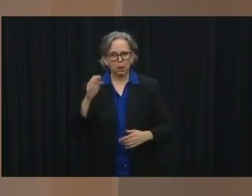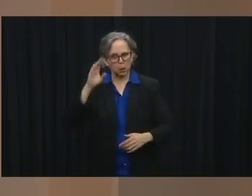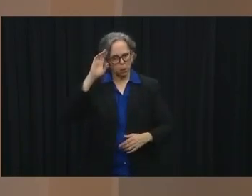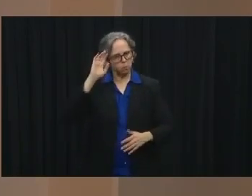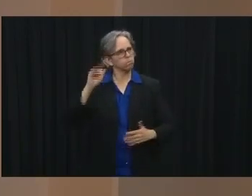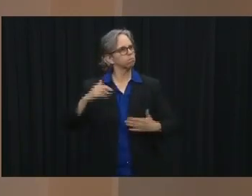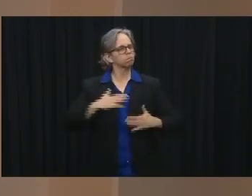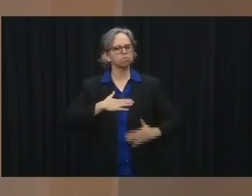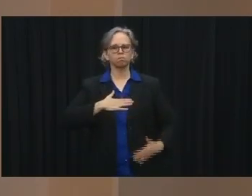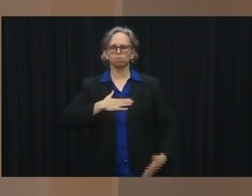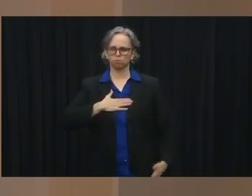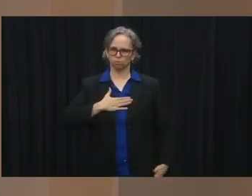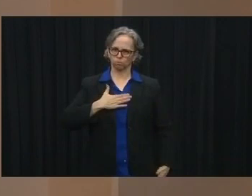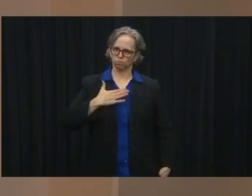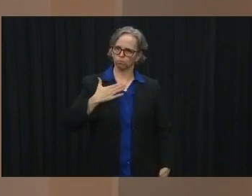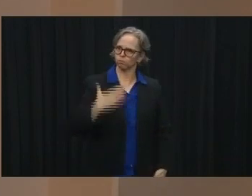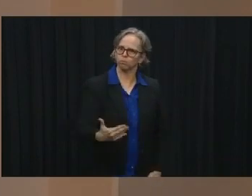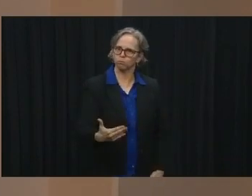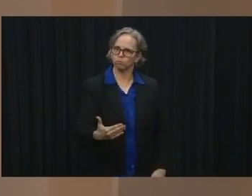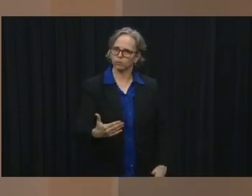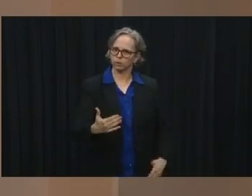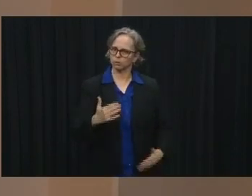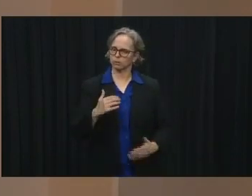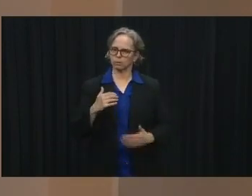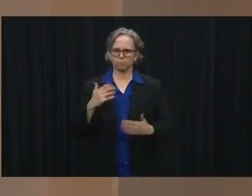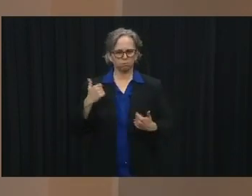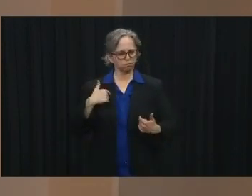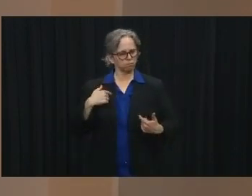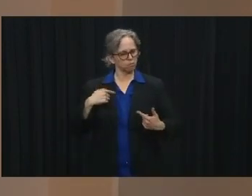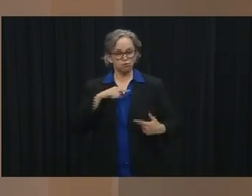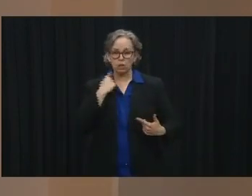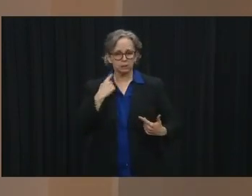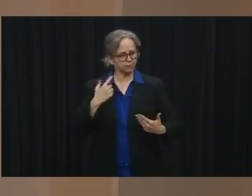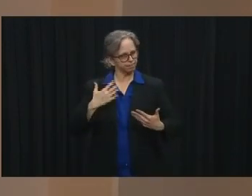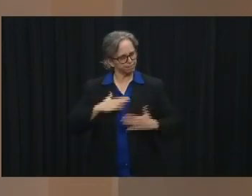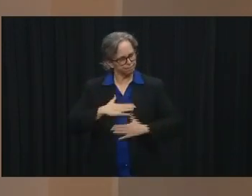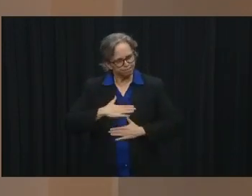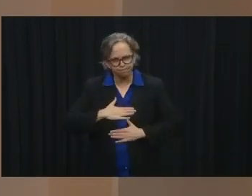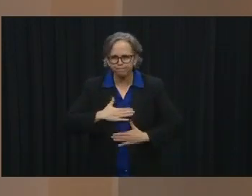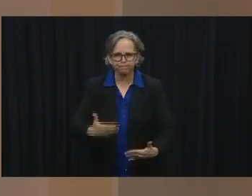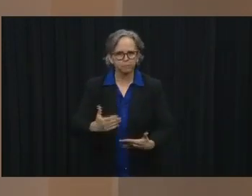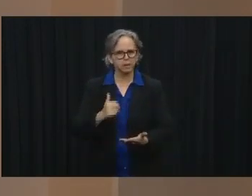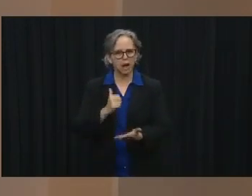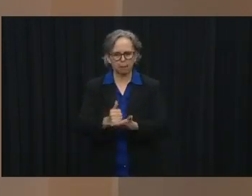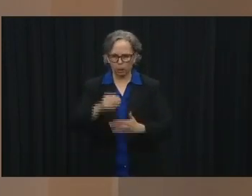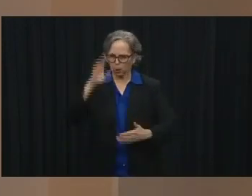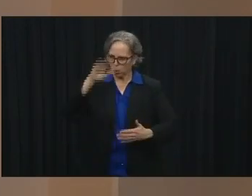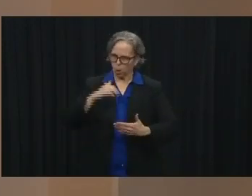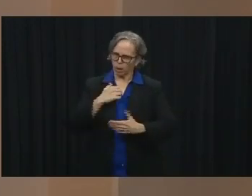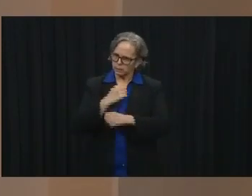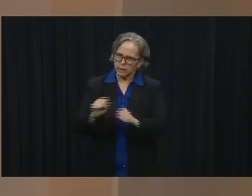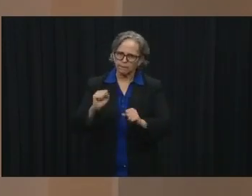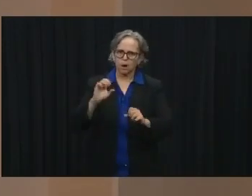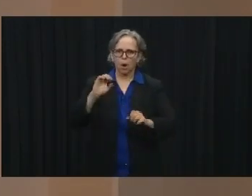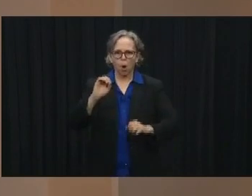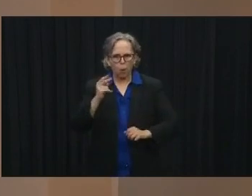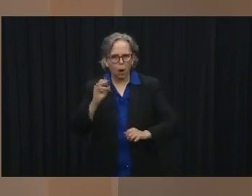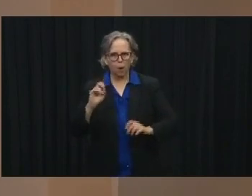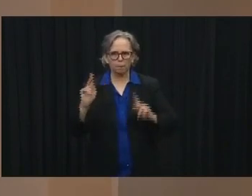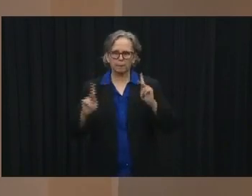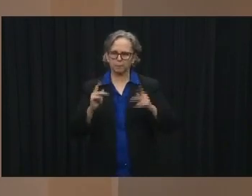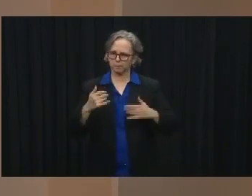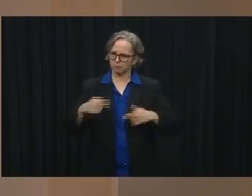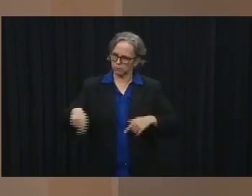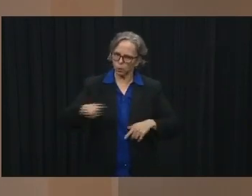to put ourselves in this position to try to help Ohioans live, thrive, and stay healthy. But